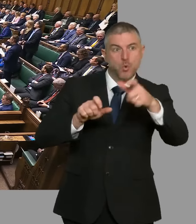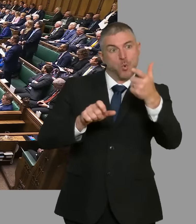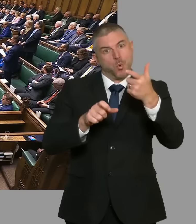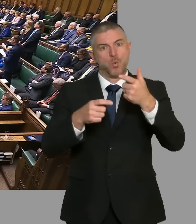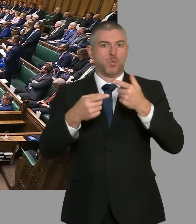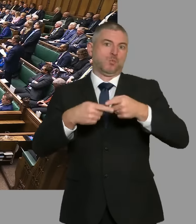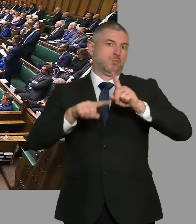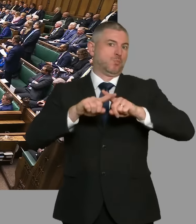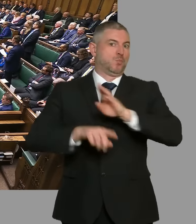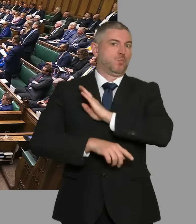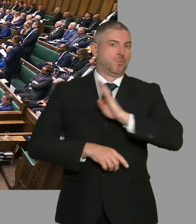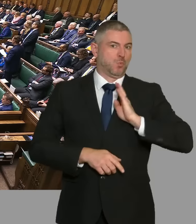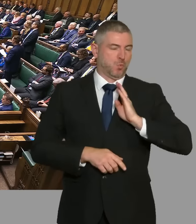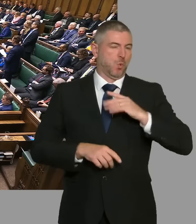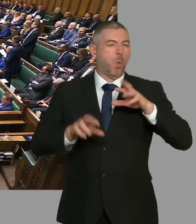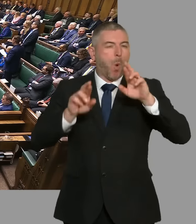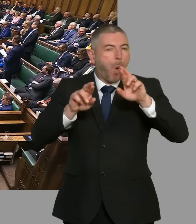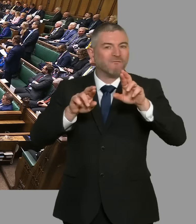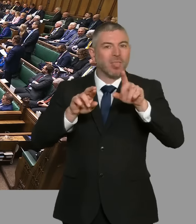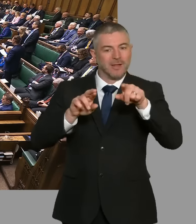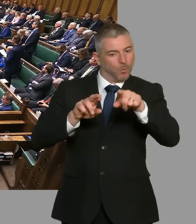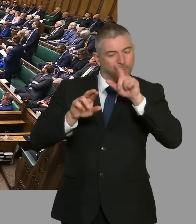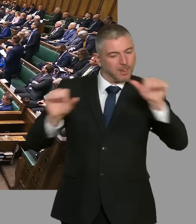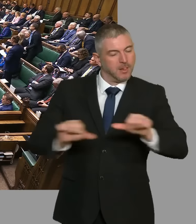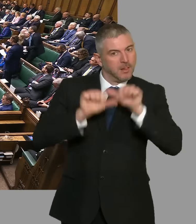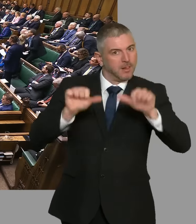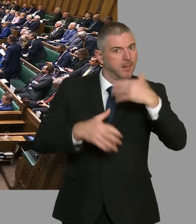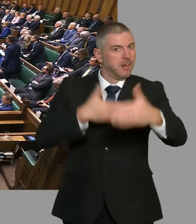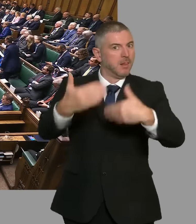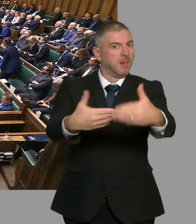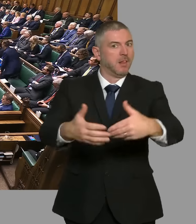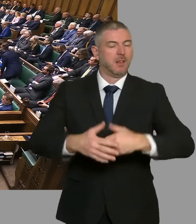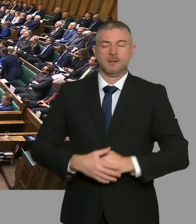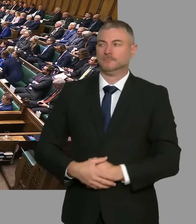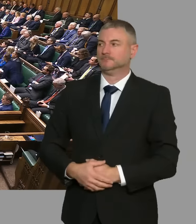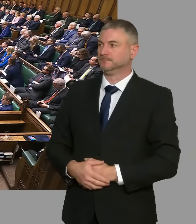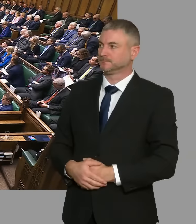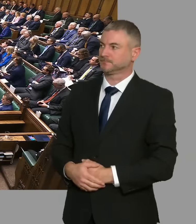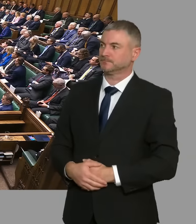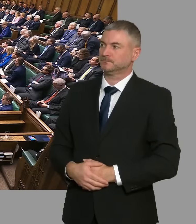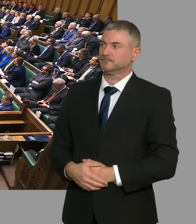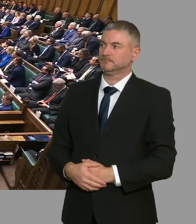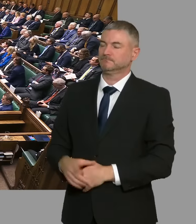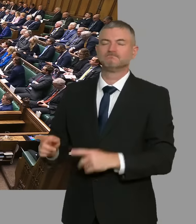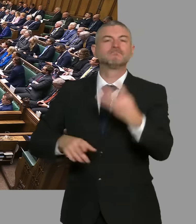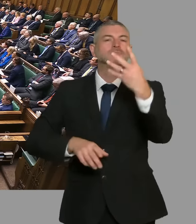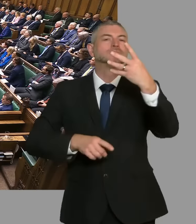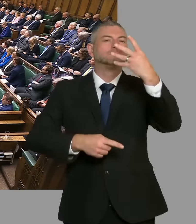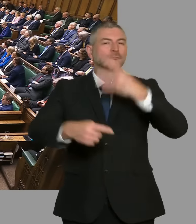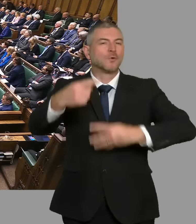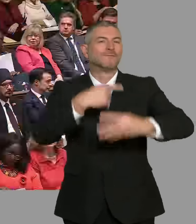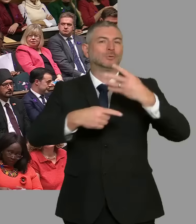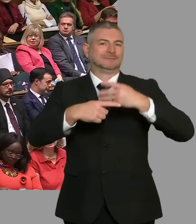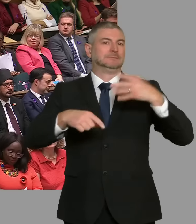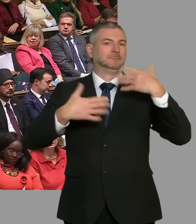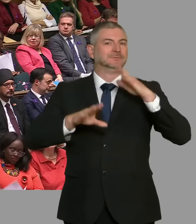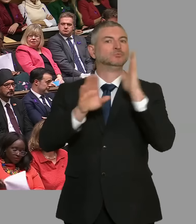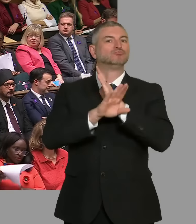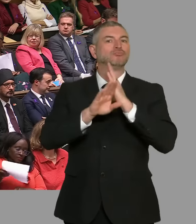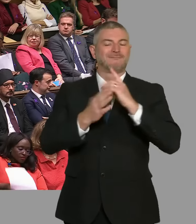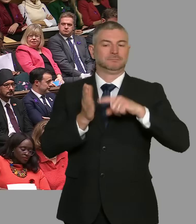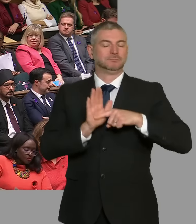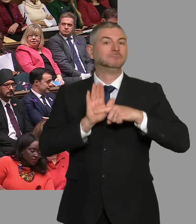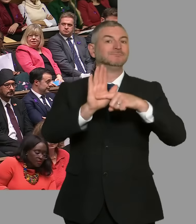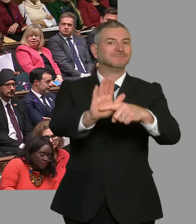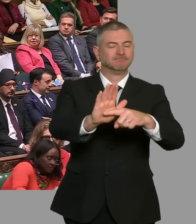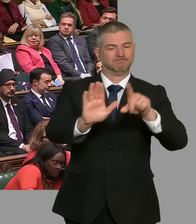Anderson. Thank you very much, Mr. Speaker. 4 years ago, I brought in a private member's bill to ban the sale of wet wipes with plastic in. The